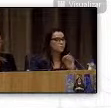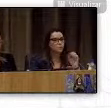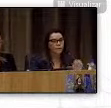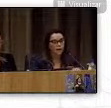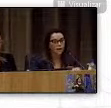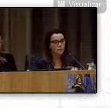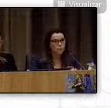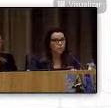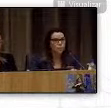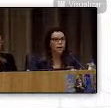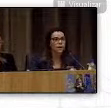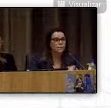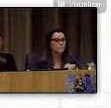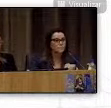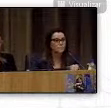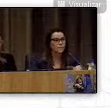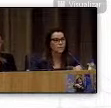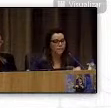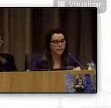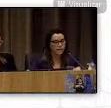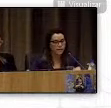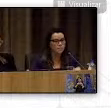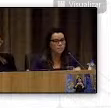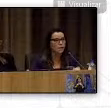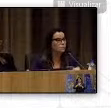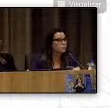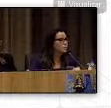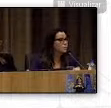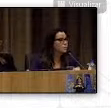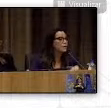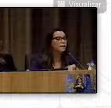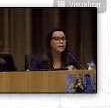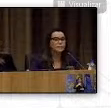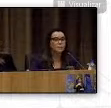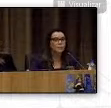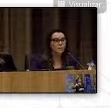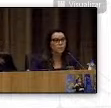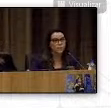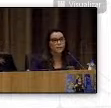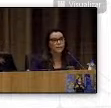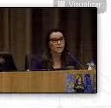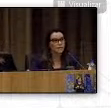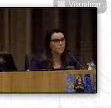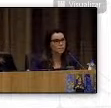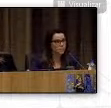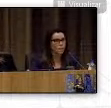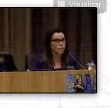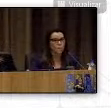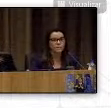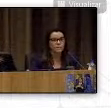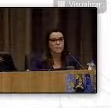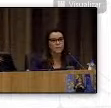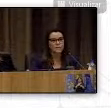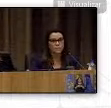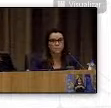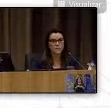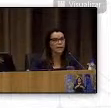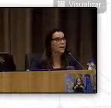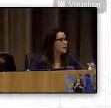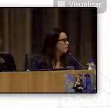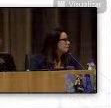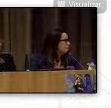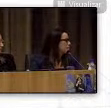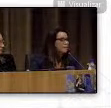Ceará. We now have a contract with the health secretary and the